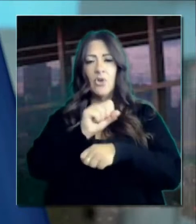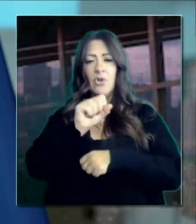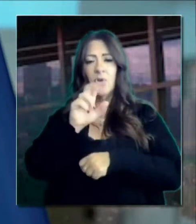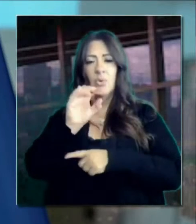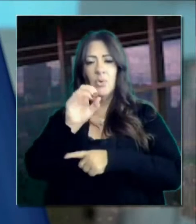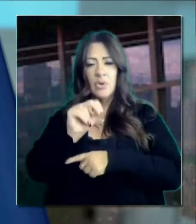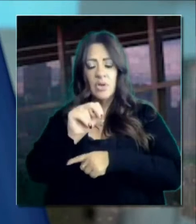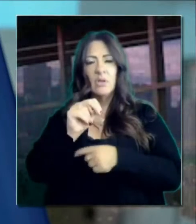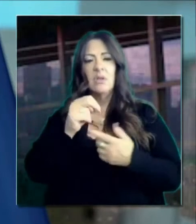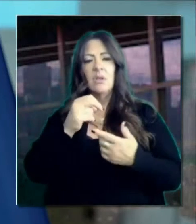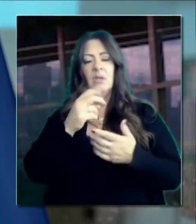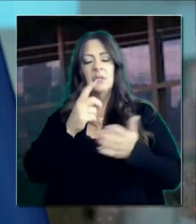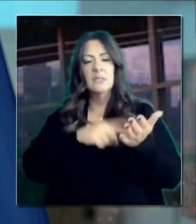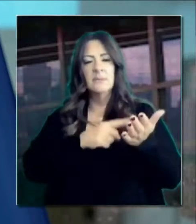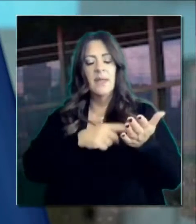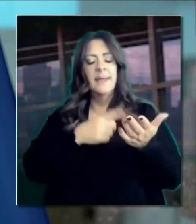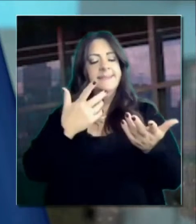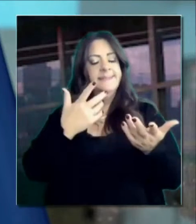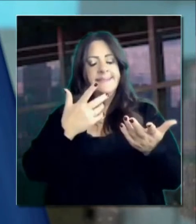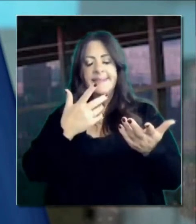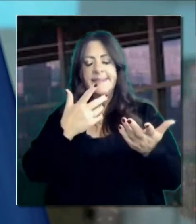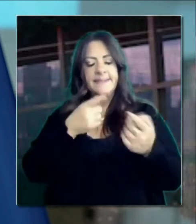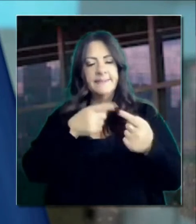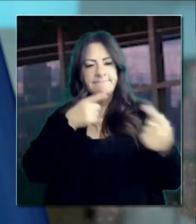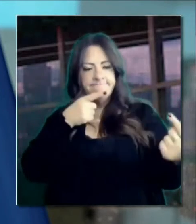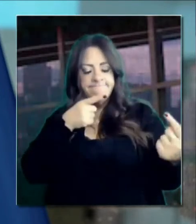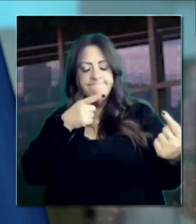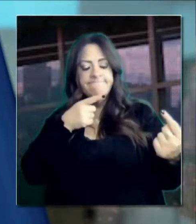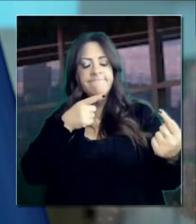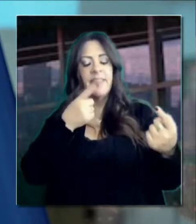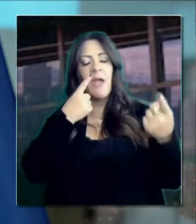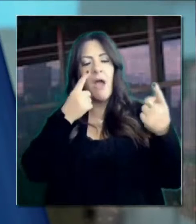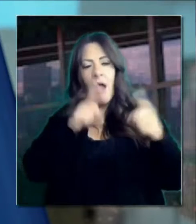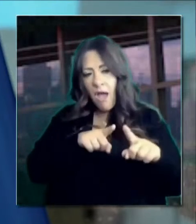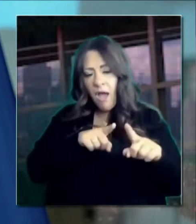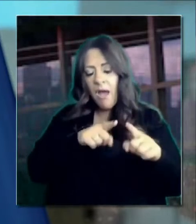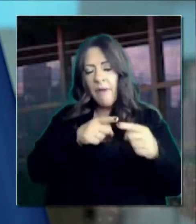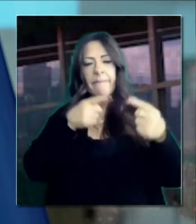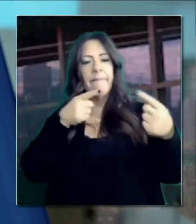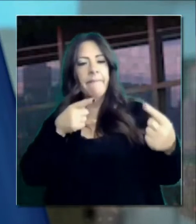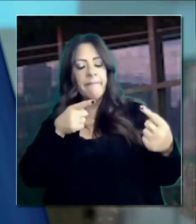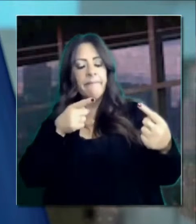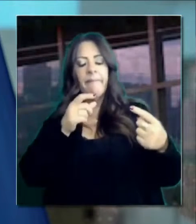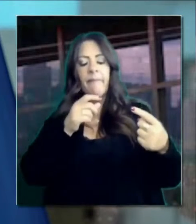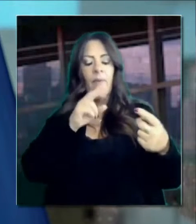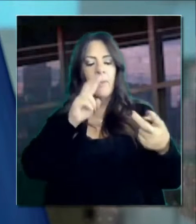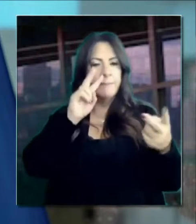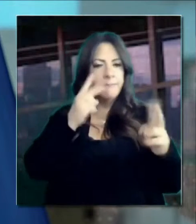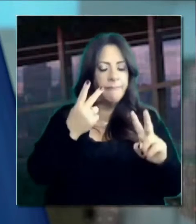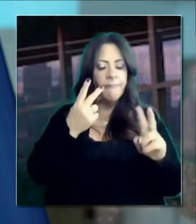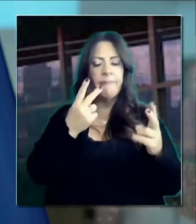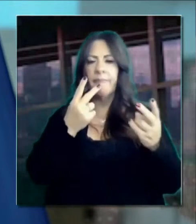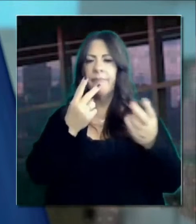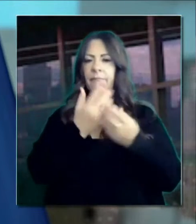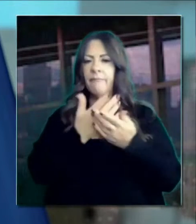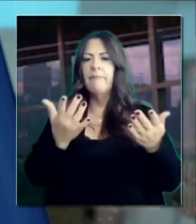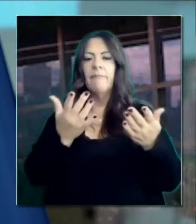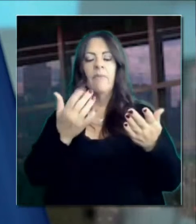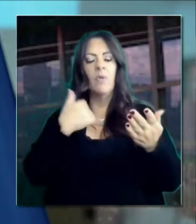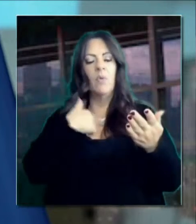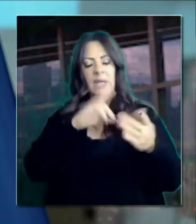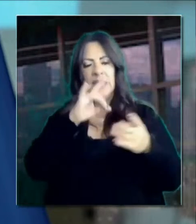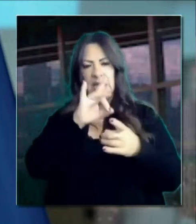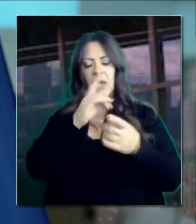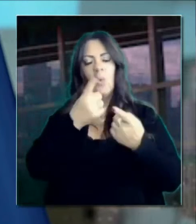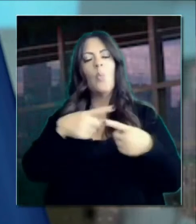was misunderstanding, some stress, but we worked through all those differences as part of the give and take of the collective bargaining process, setting that table, literally,